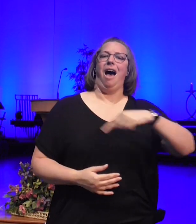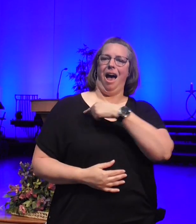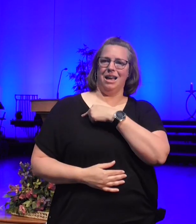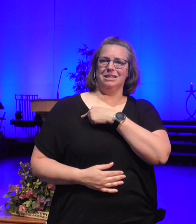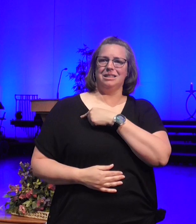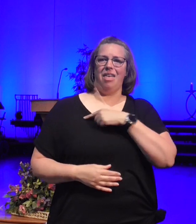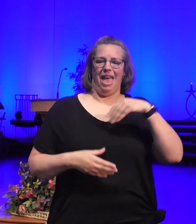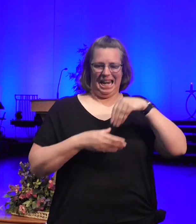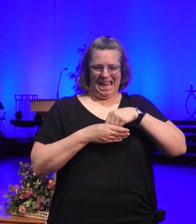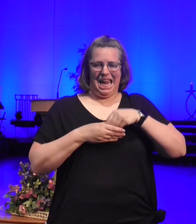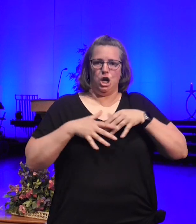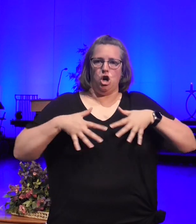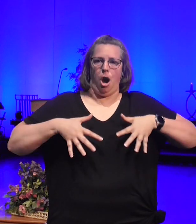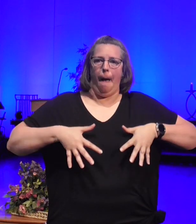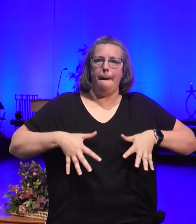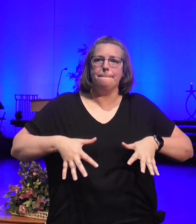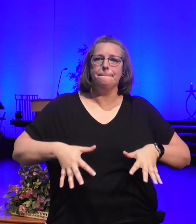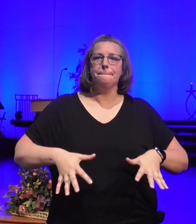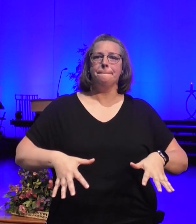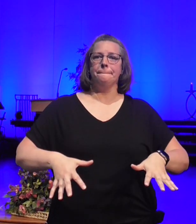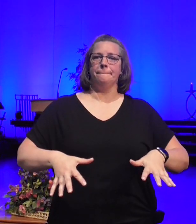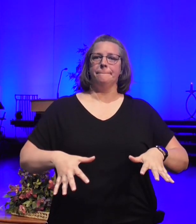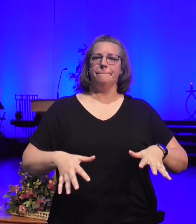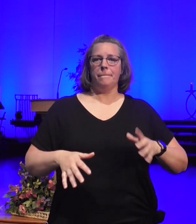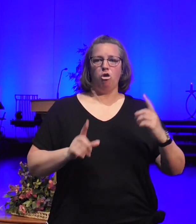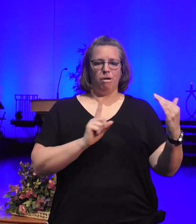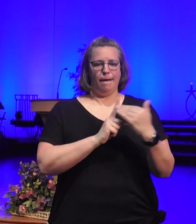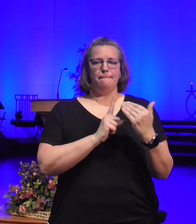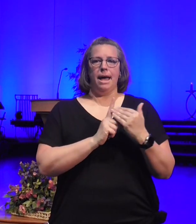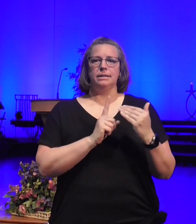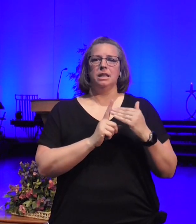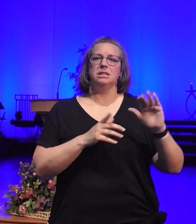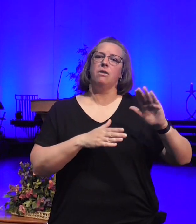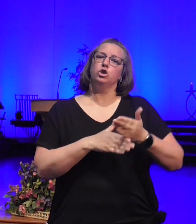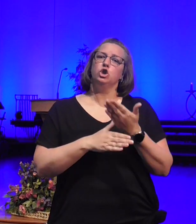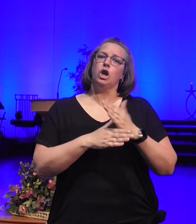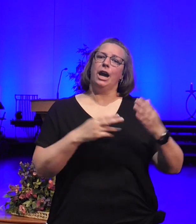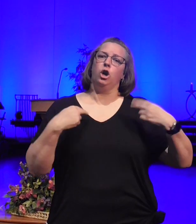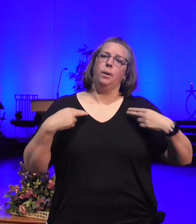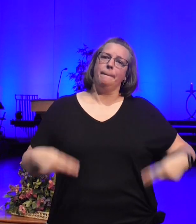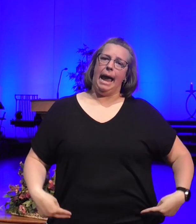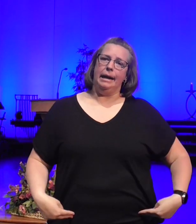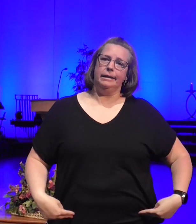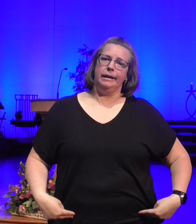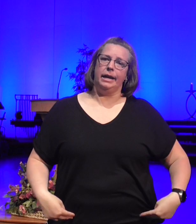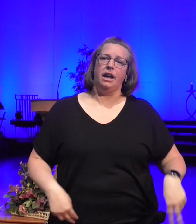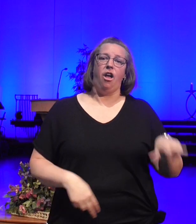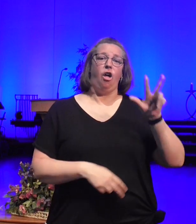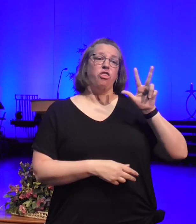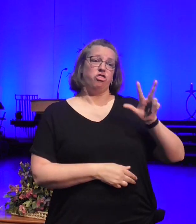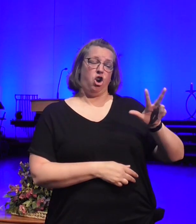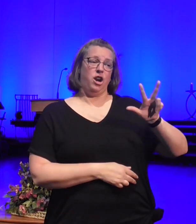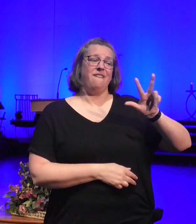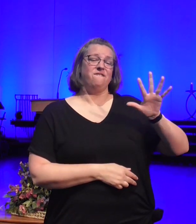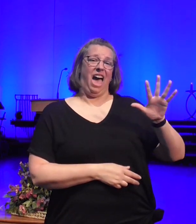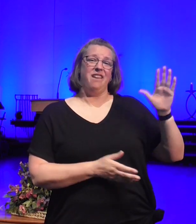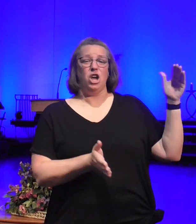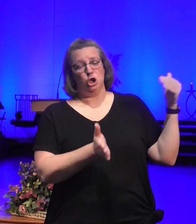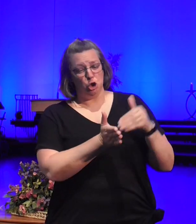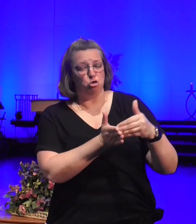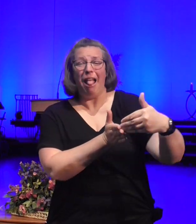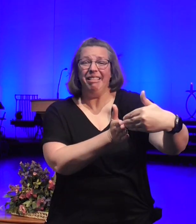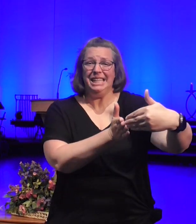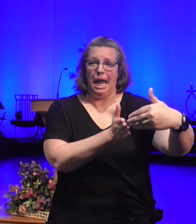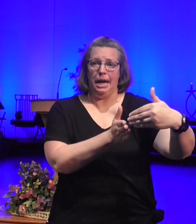hum that reminds us of our shared humanity. Just as 35 trillion red blood cells join in